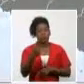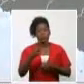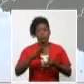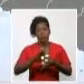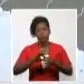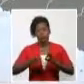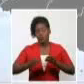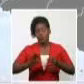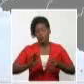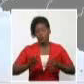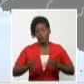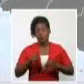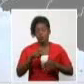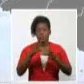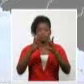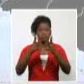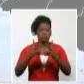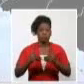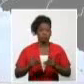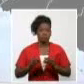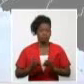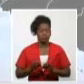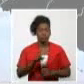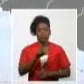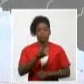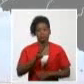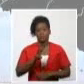yesterday is